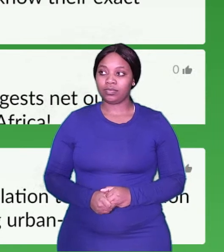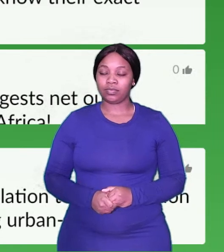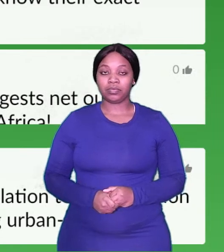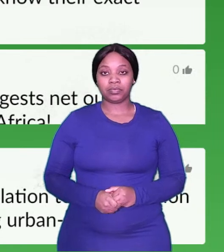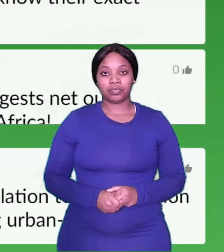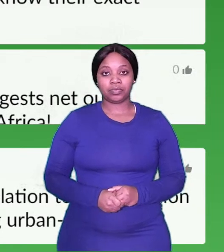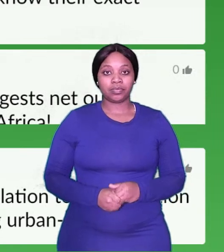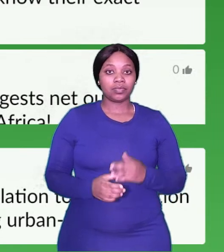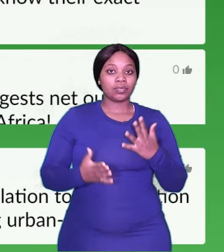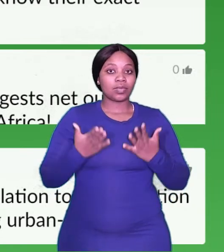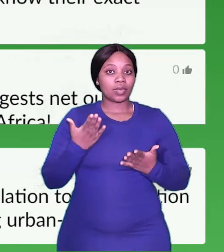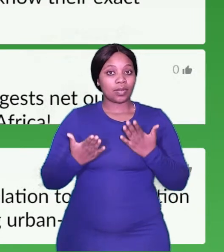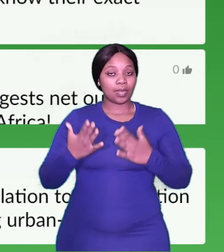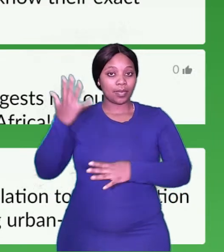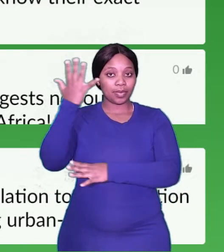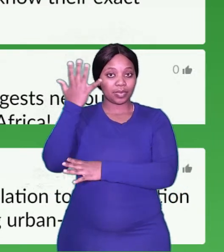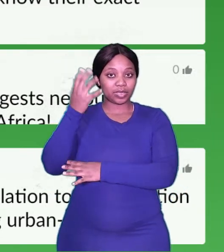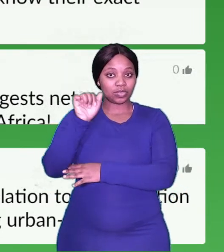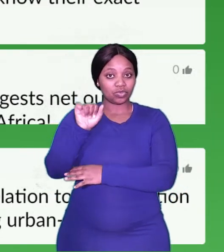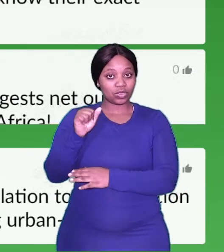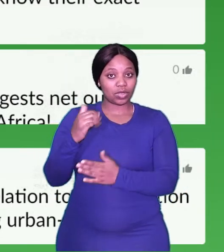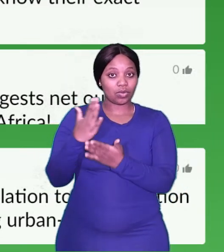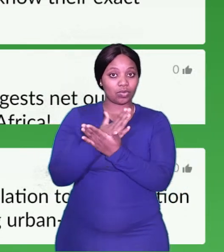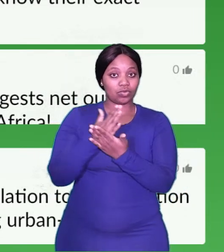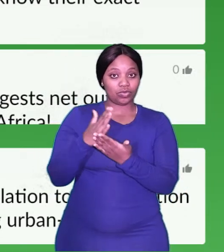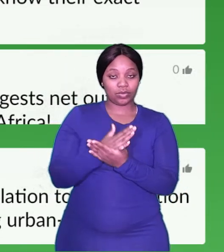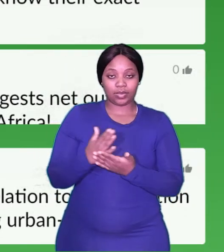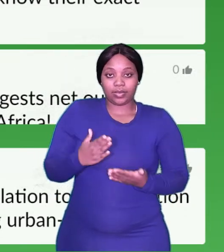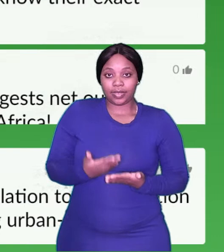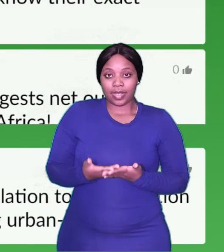Perhaps we can share the presentation.